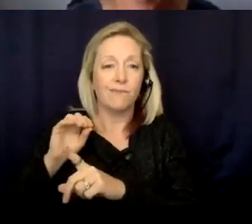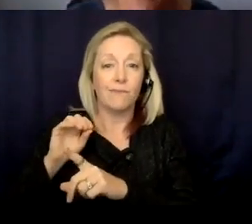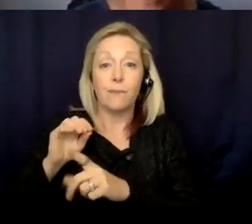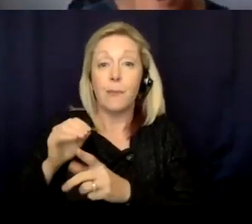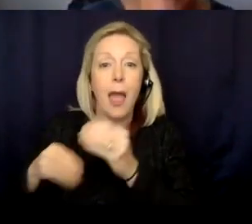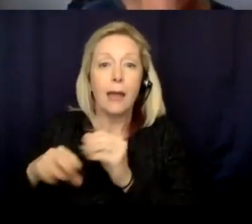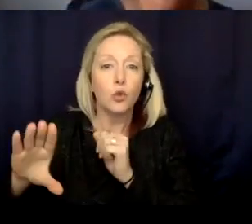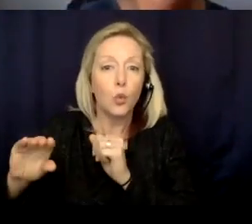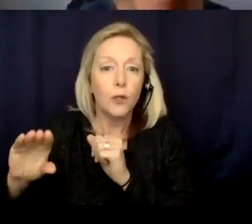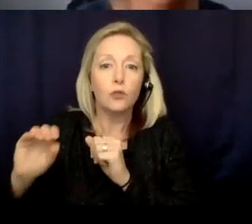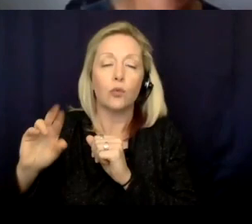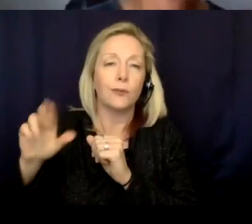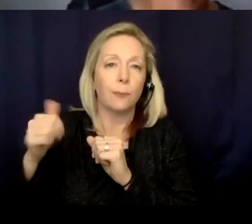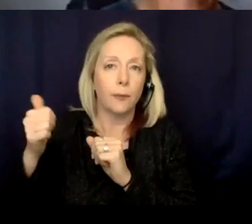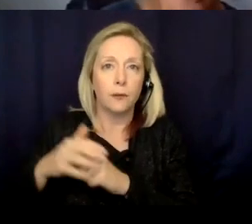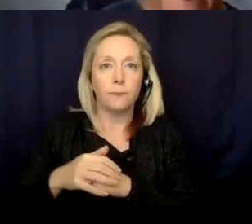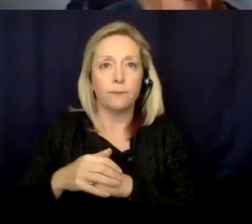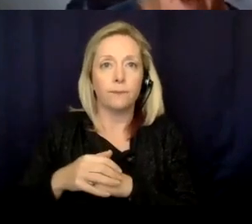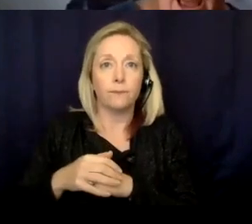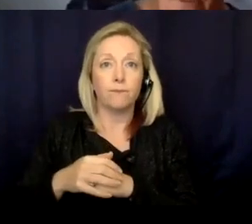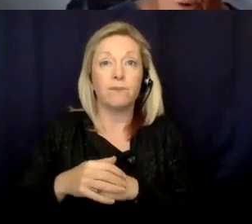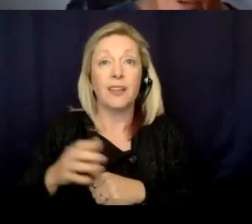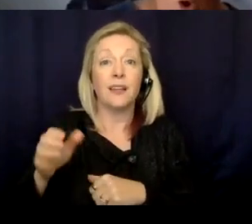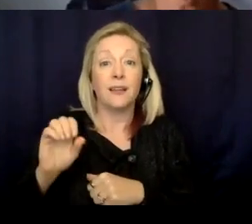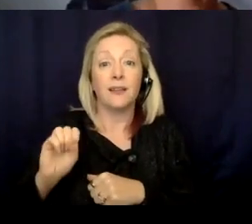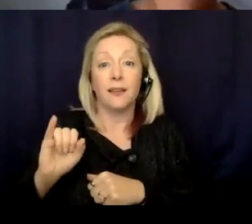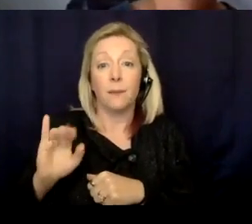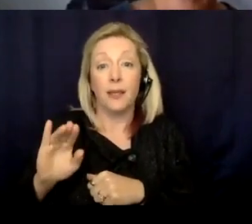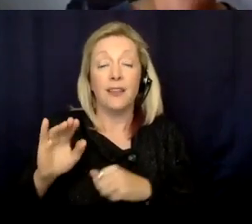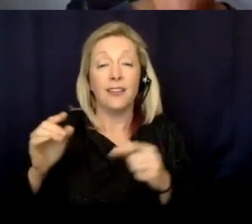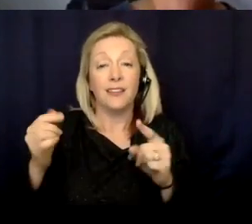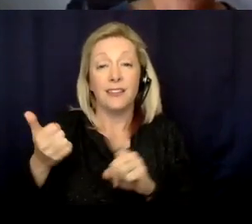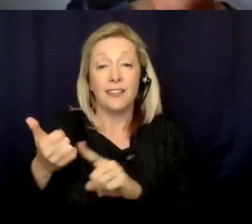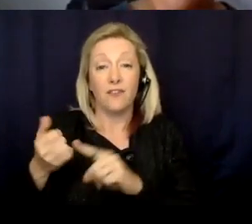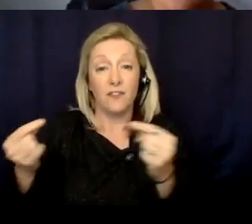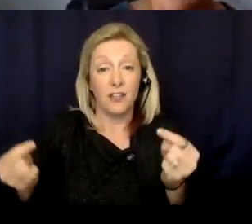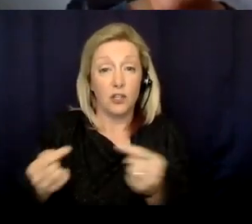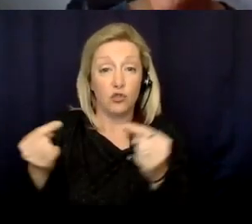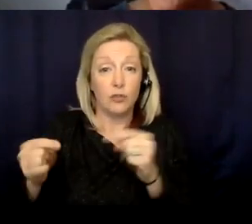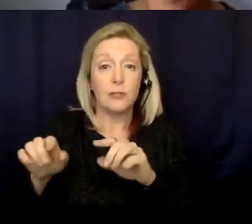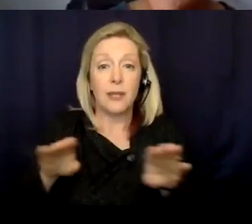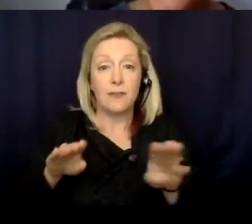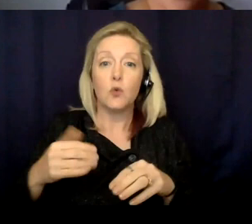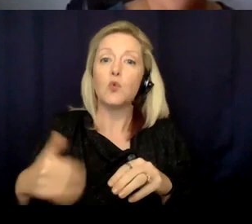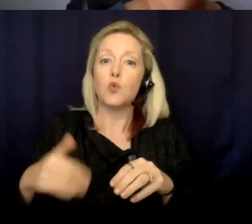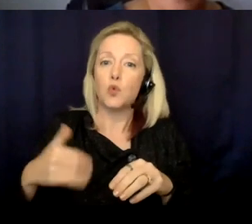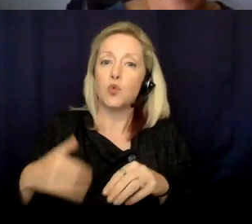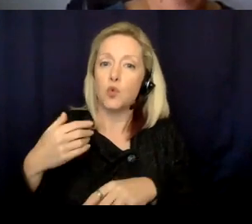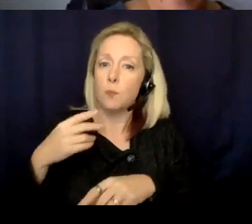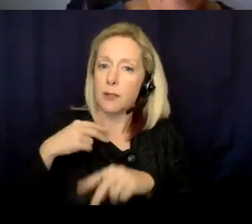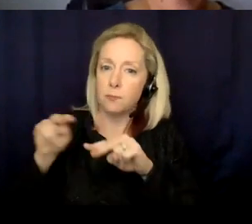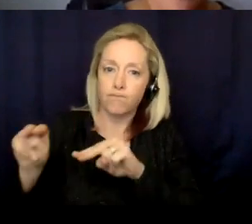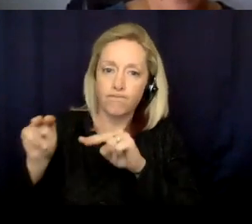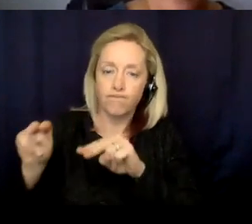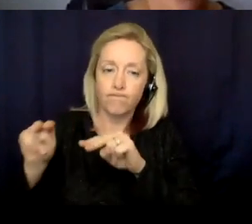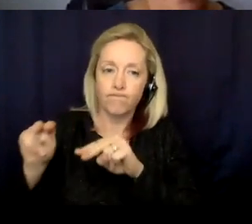or whatever. Those self-injurious behaviors, we really, really need to watch those